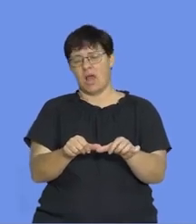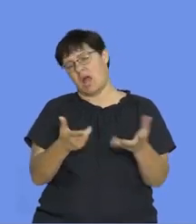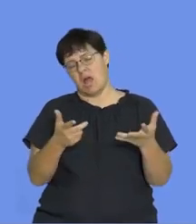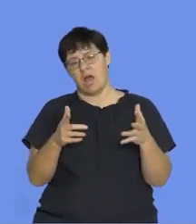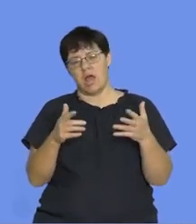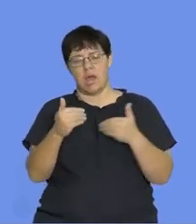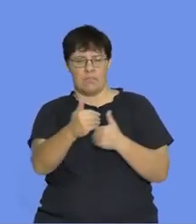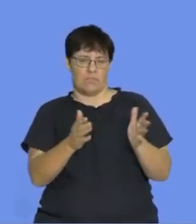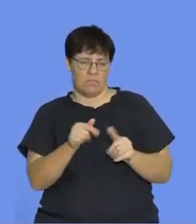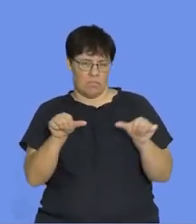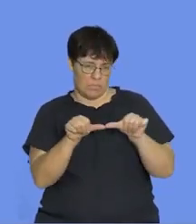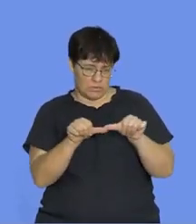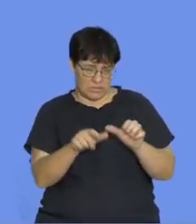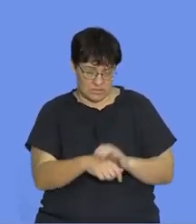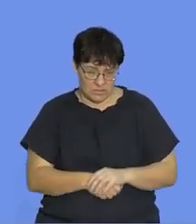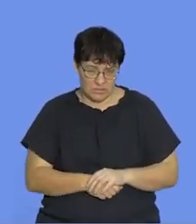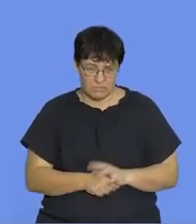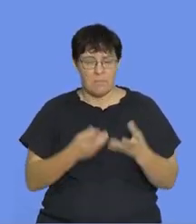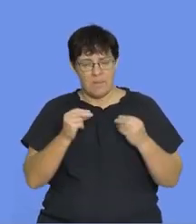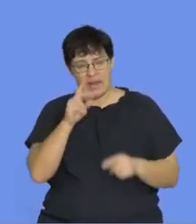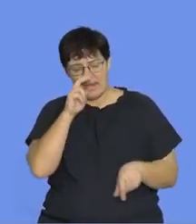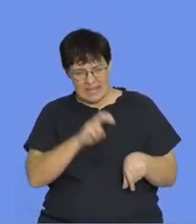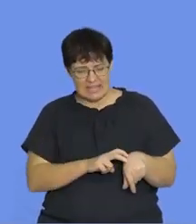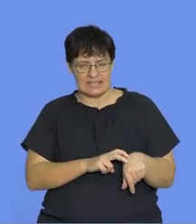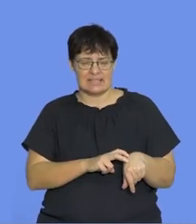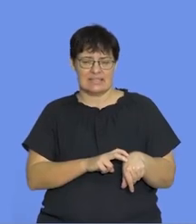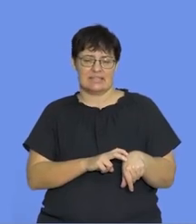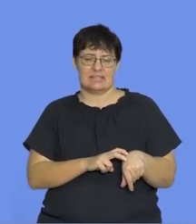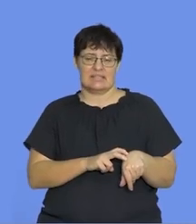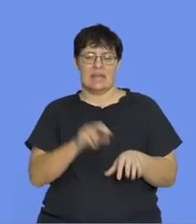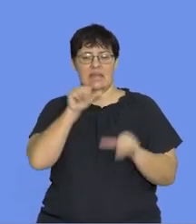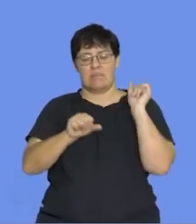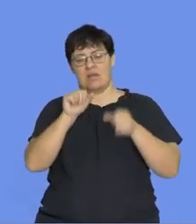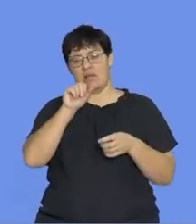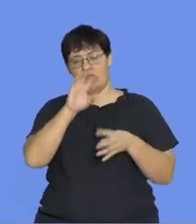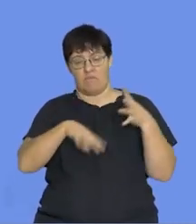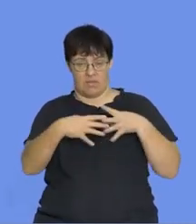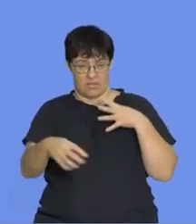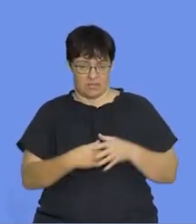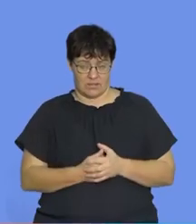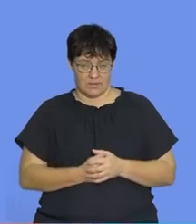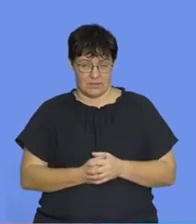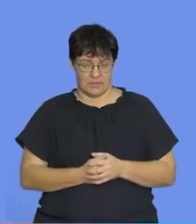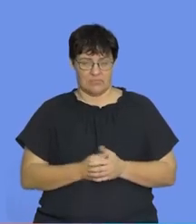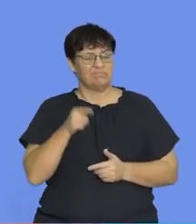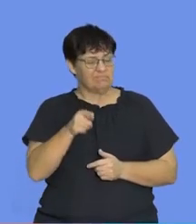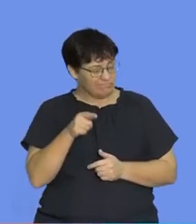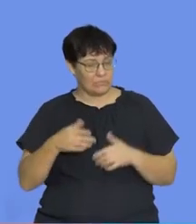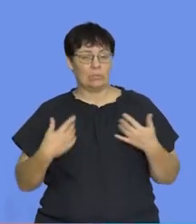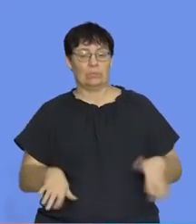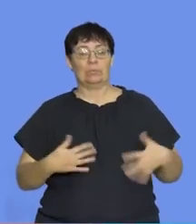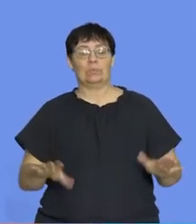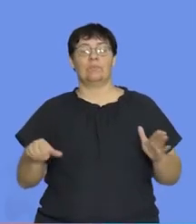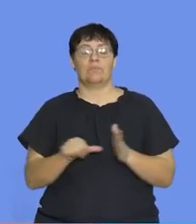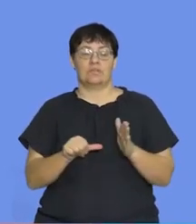a consistent chemical formula. So when we talk about chemical formula, which is a very, very important, a part